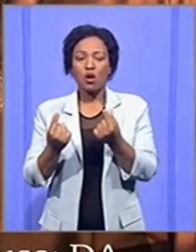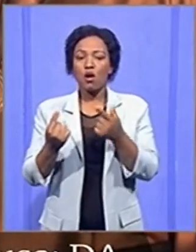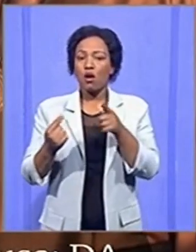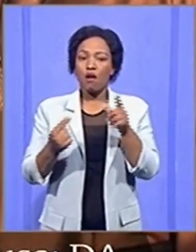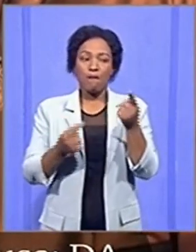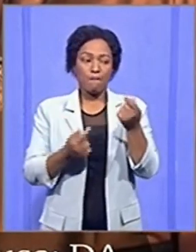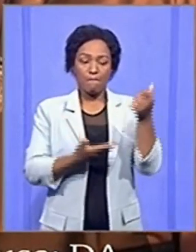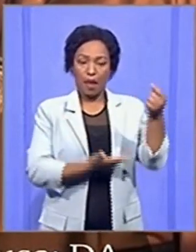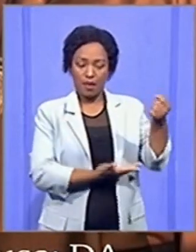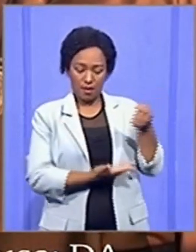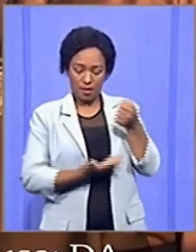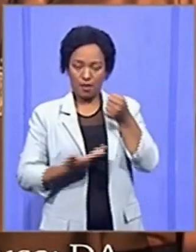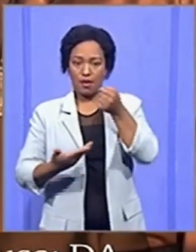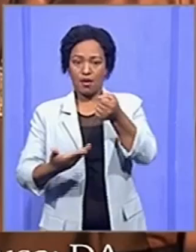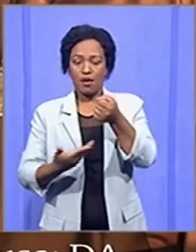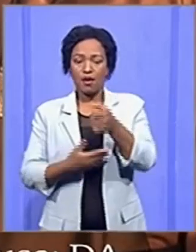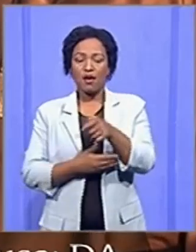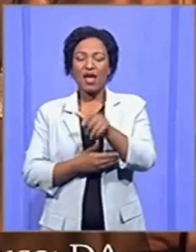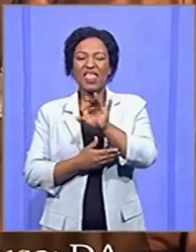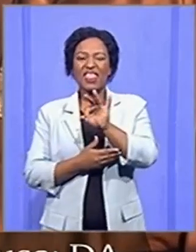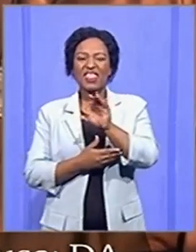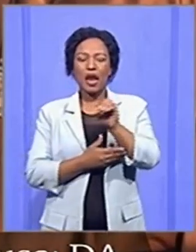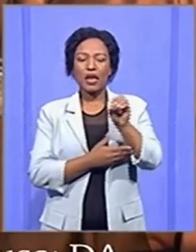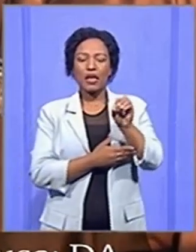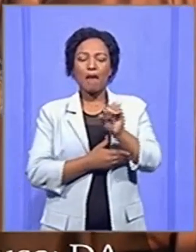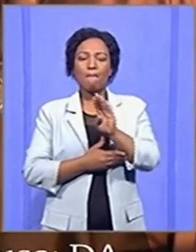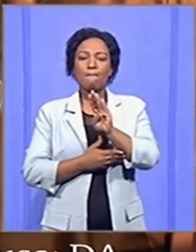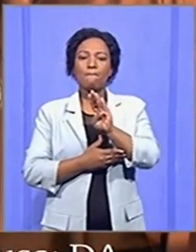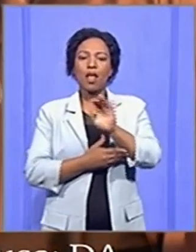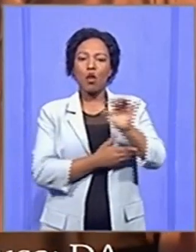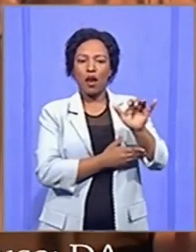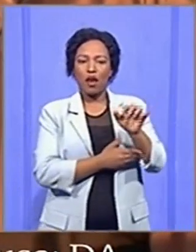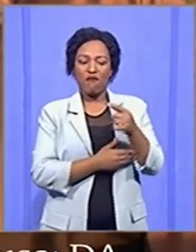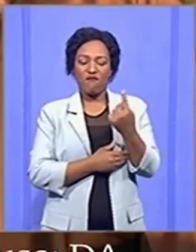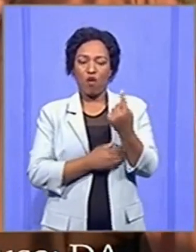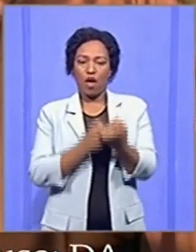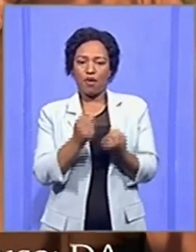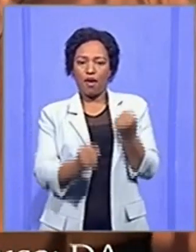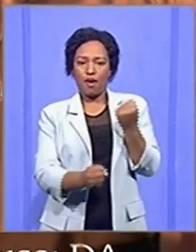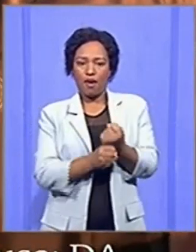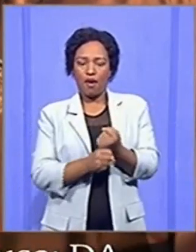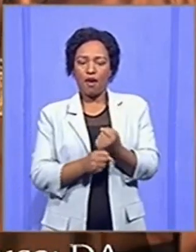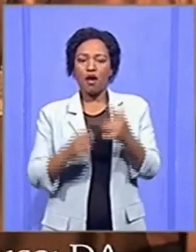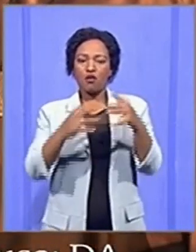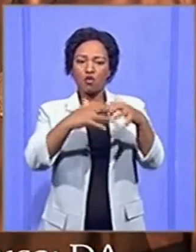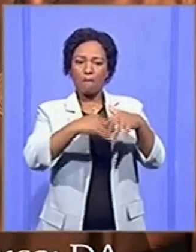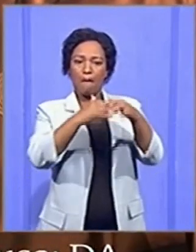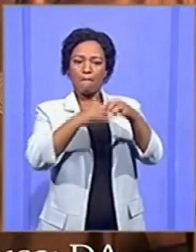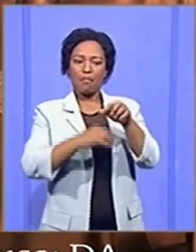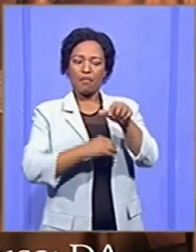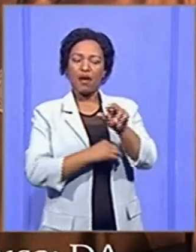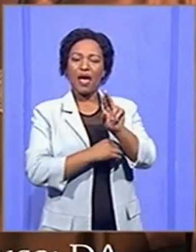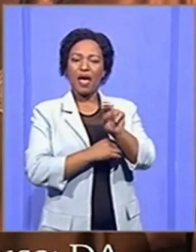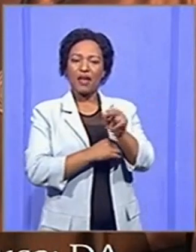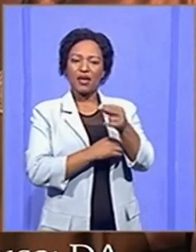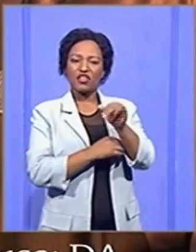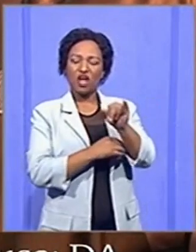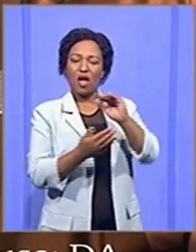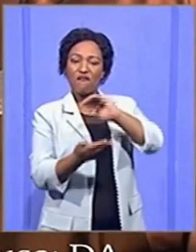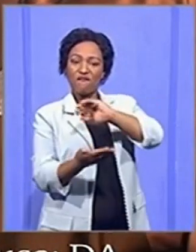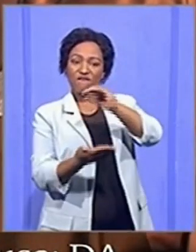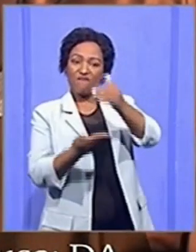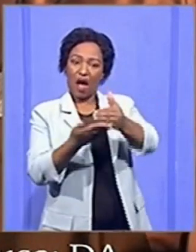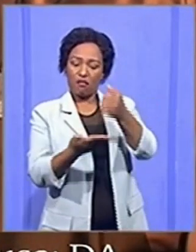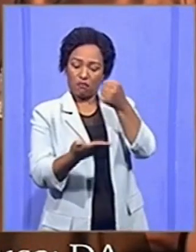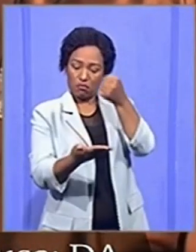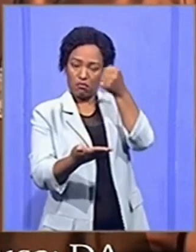funds of about 300 billion rand a year to be able to set up the NHI fund, but it's not